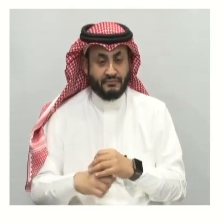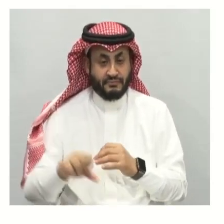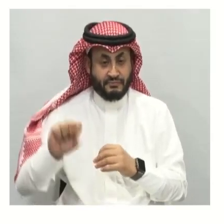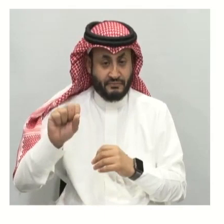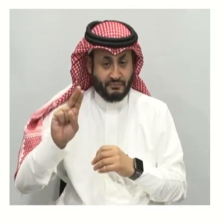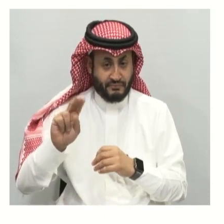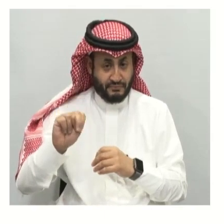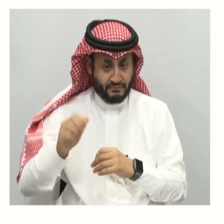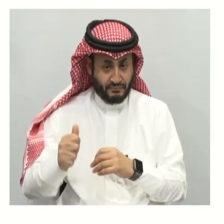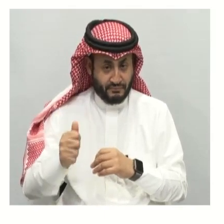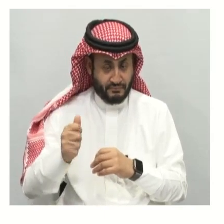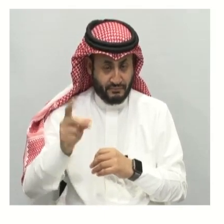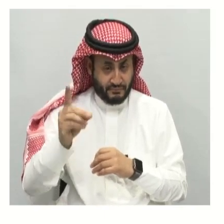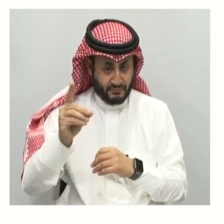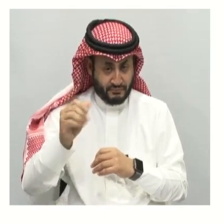Sunday